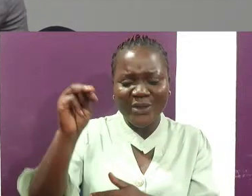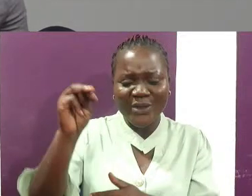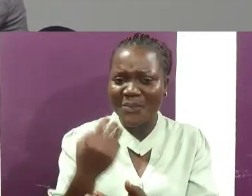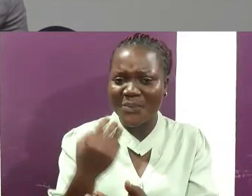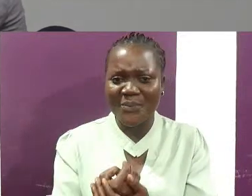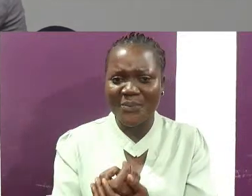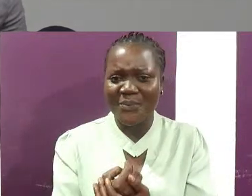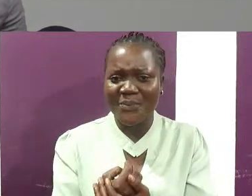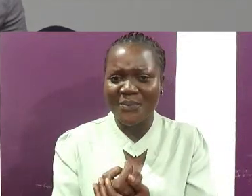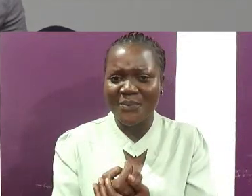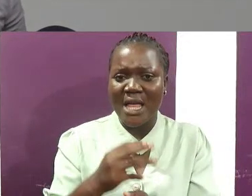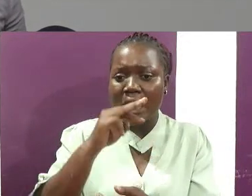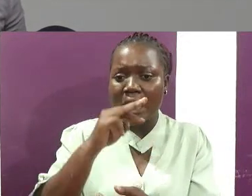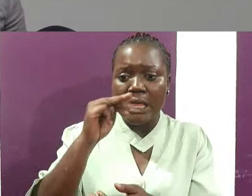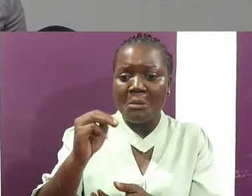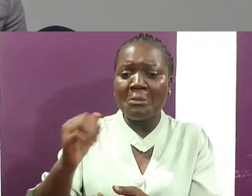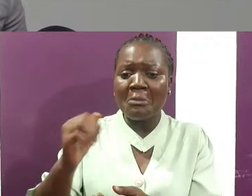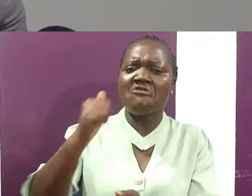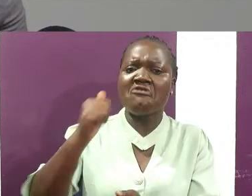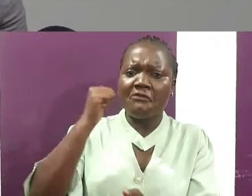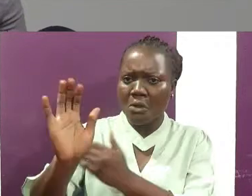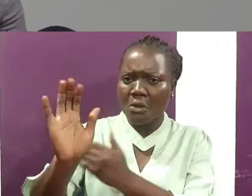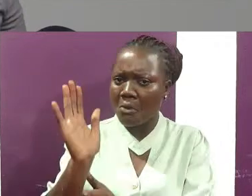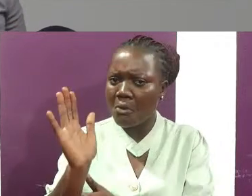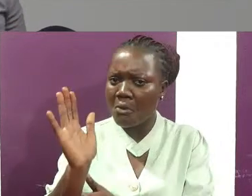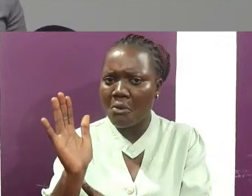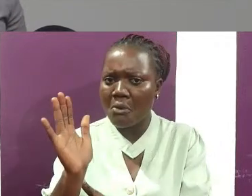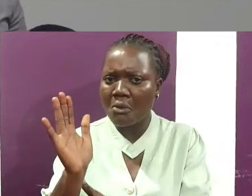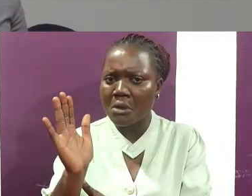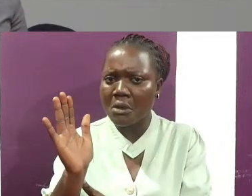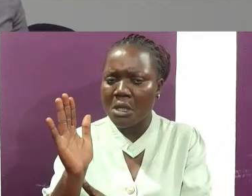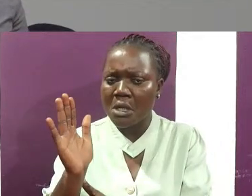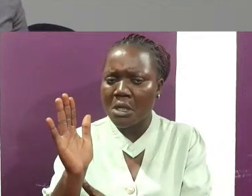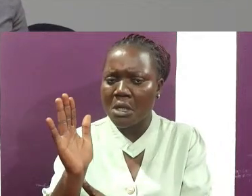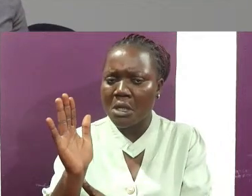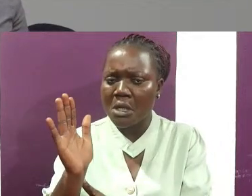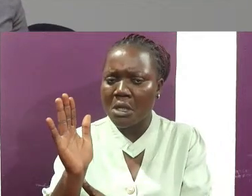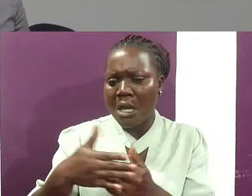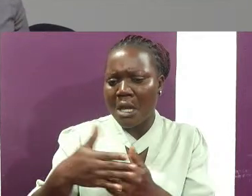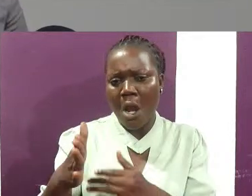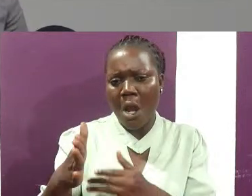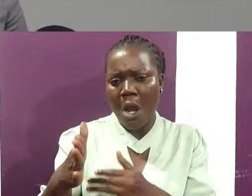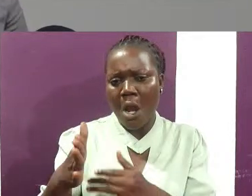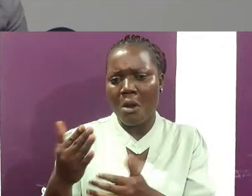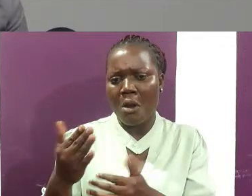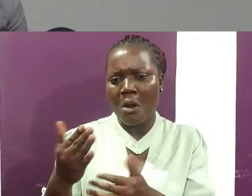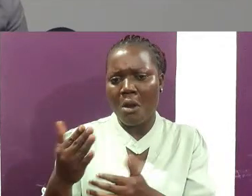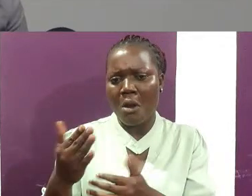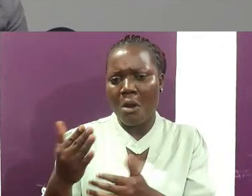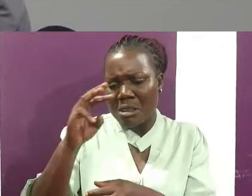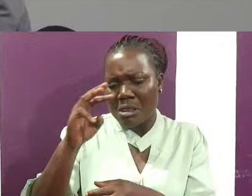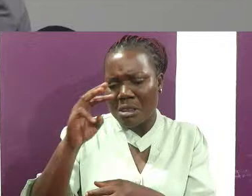them denying God and not living for Him and being taken away into captivity. So, sure, you could say that there were